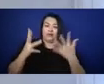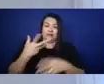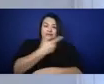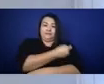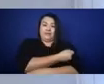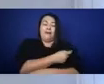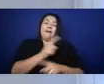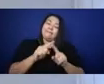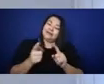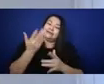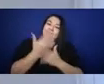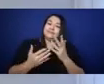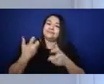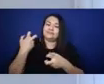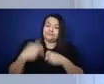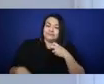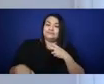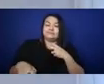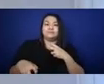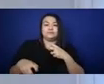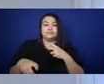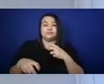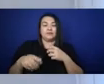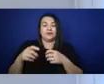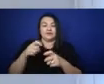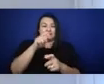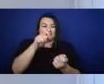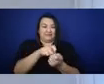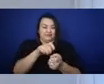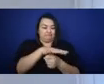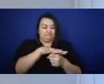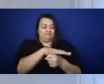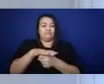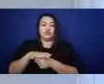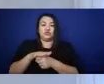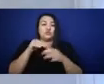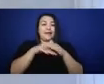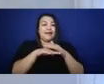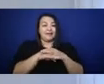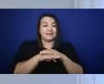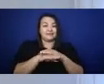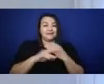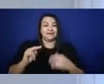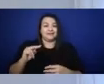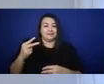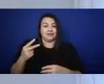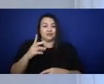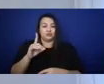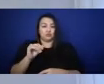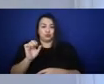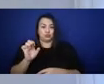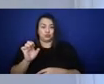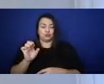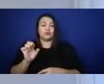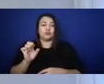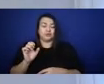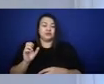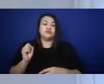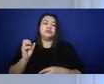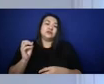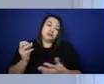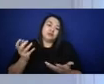receive a small allocation of Johnson & Johnson vaccines this week, and we've already administered those to our